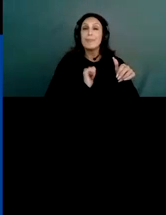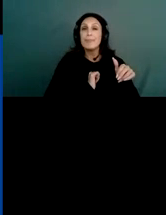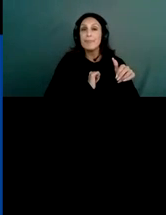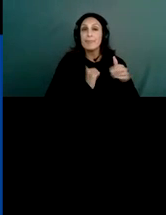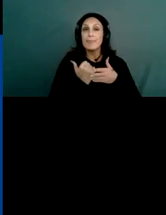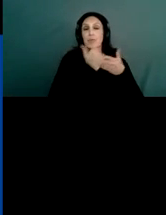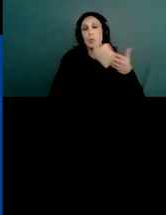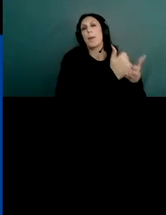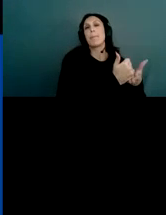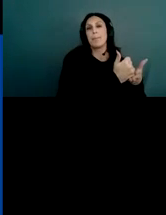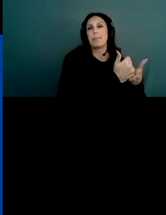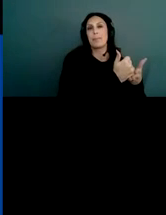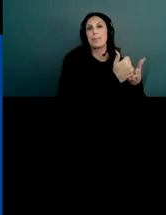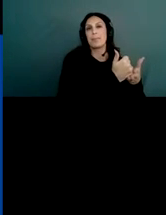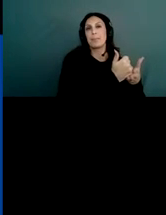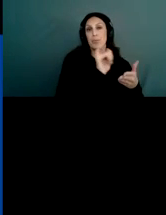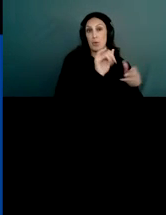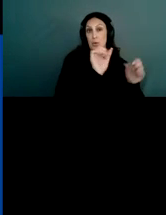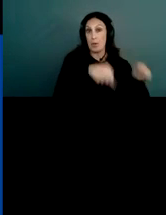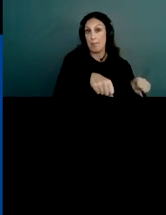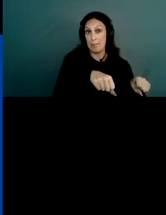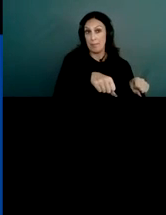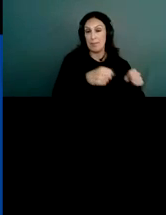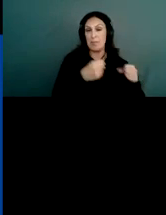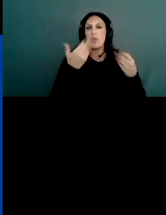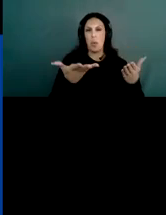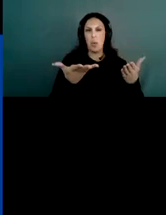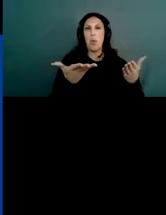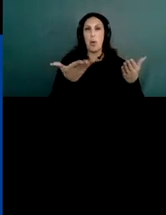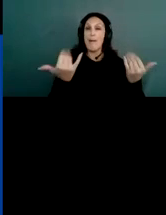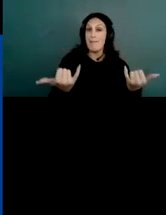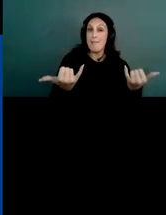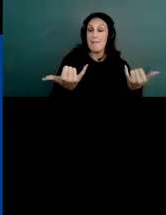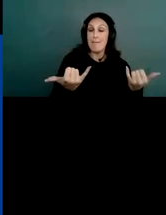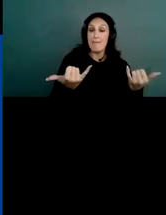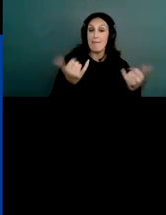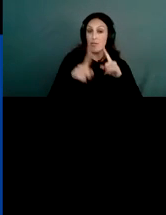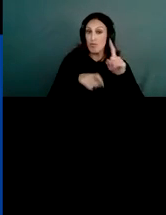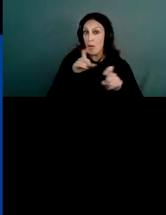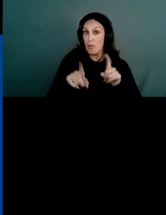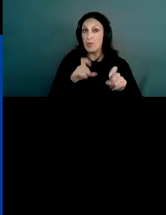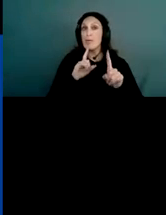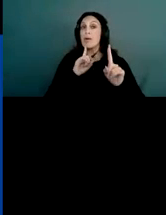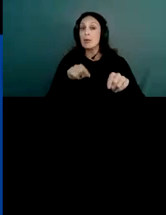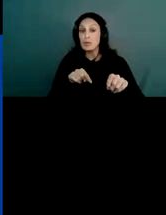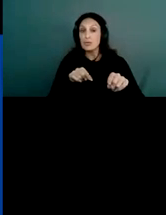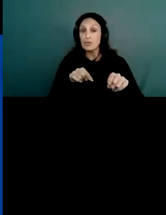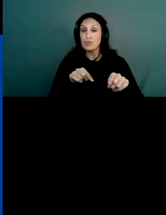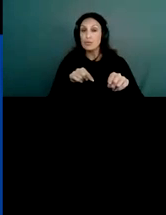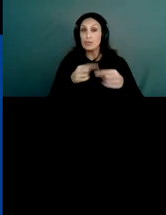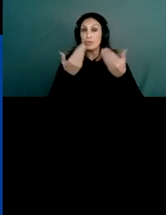literacy skills. So we're going to go ahead and open it up for question and answer regarding the overview of